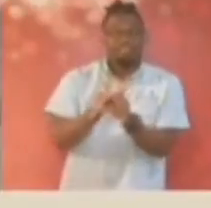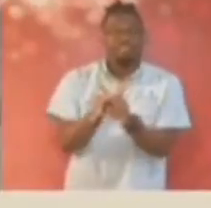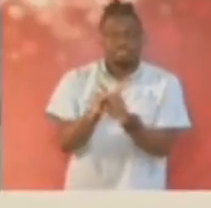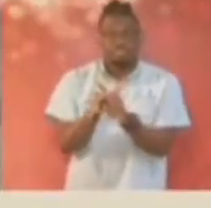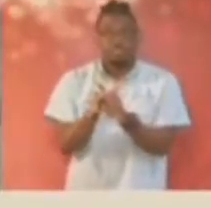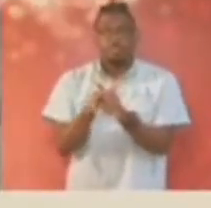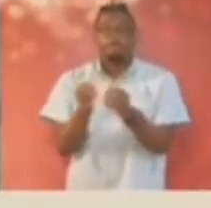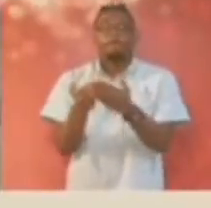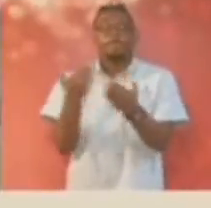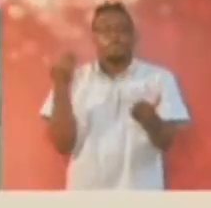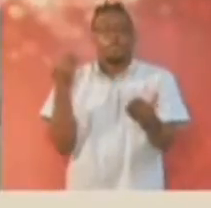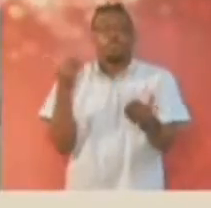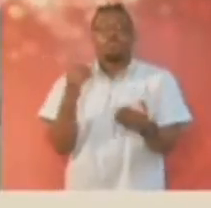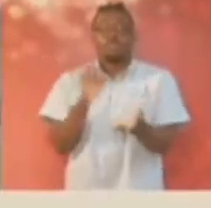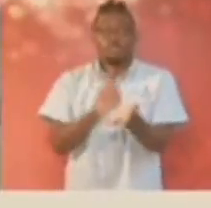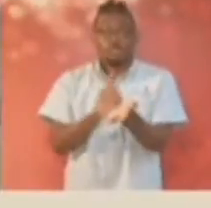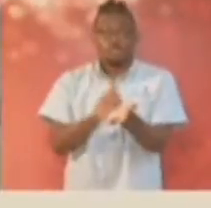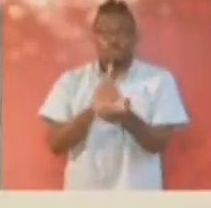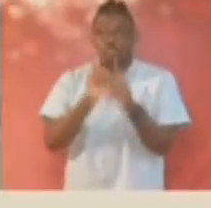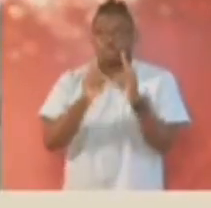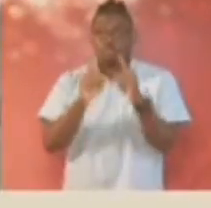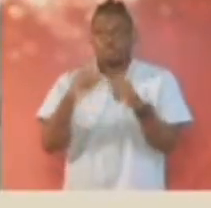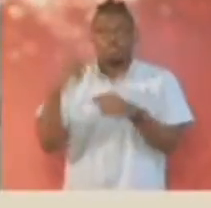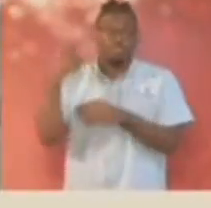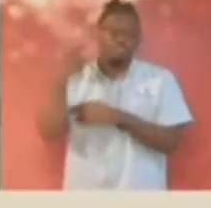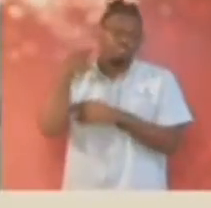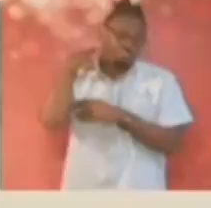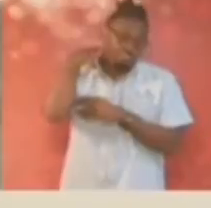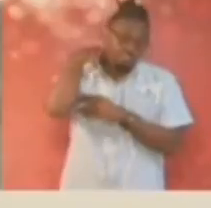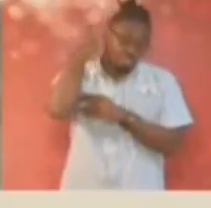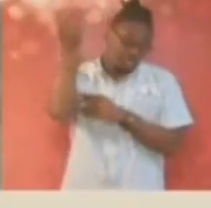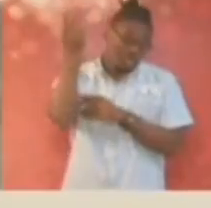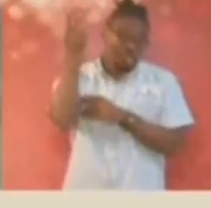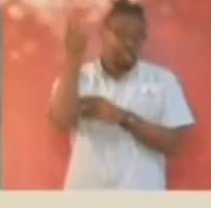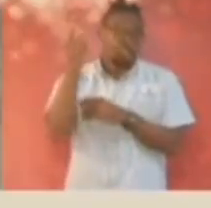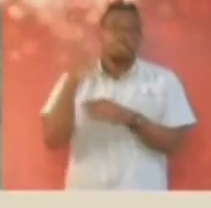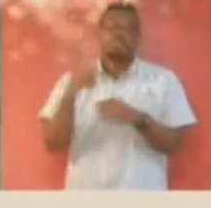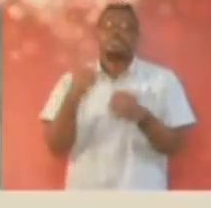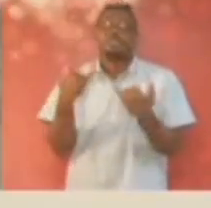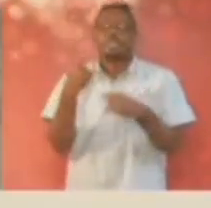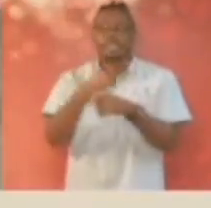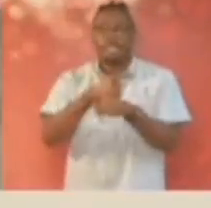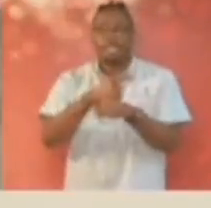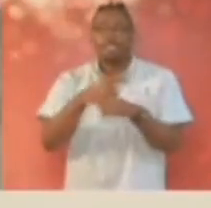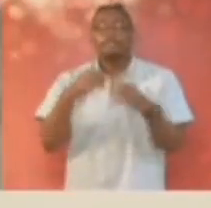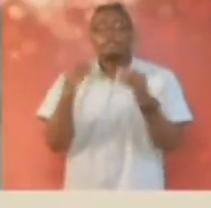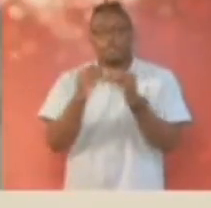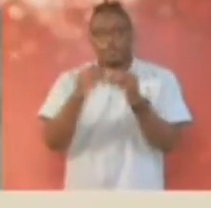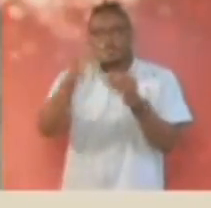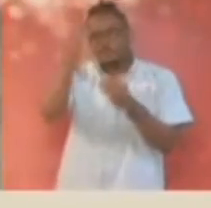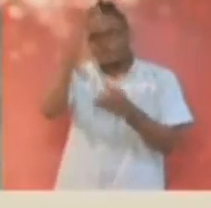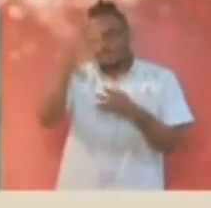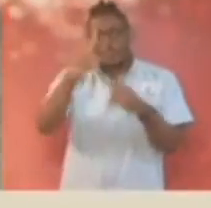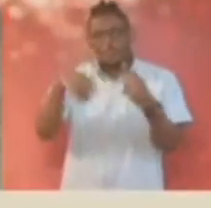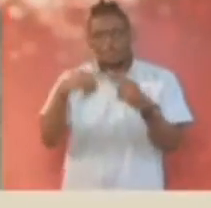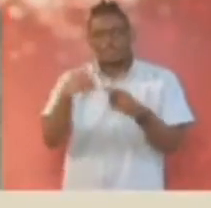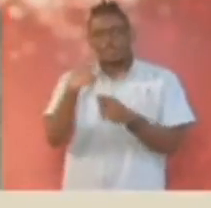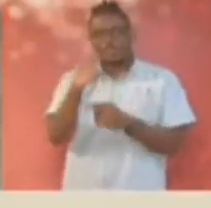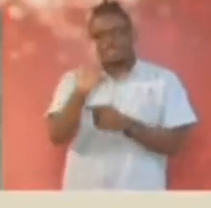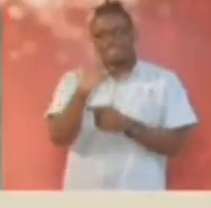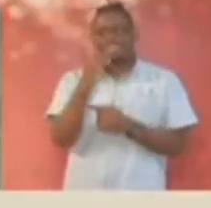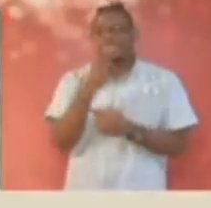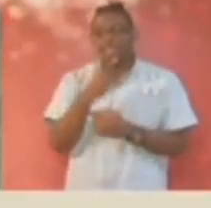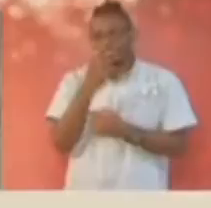about hypertension, and today we got some more information about diabetes management. And we go now